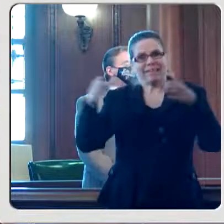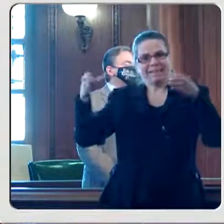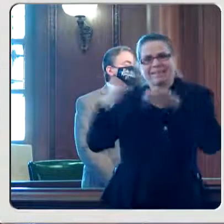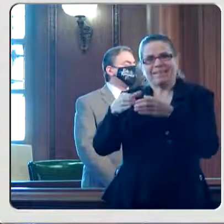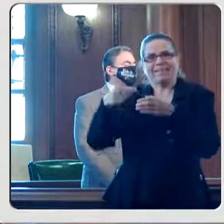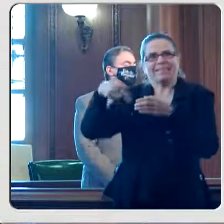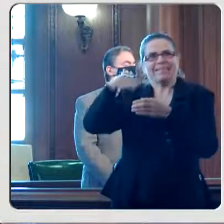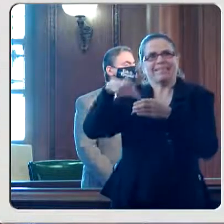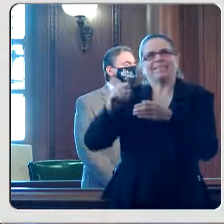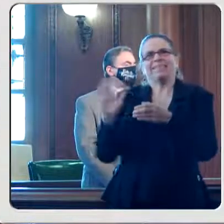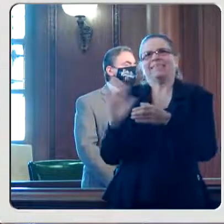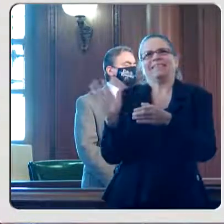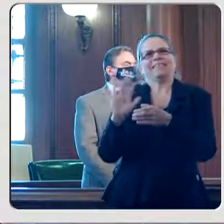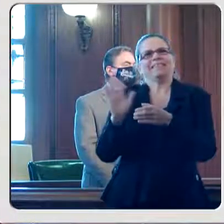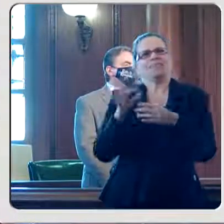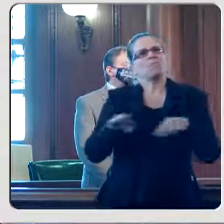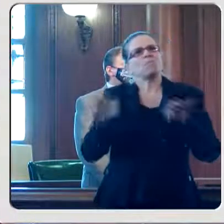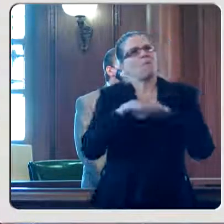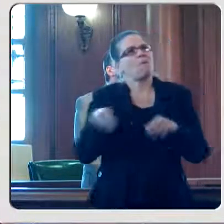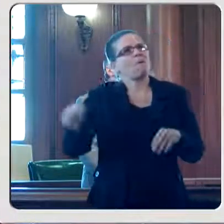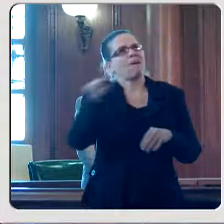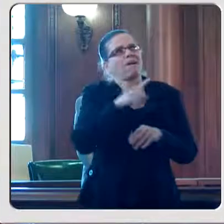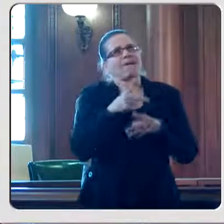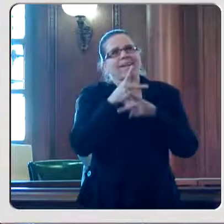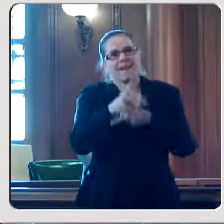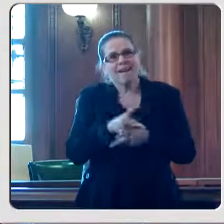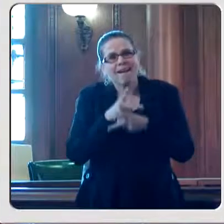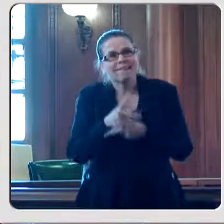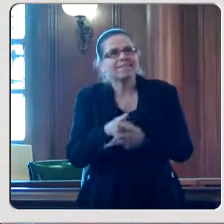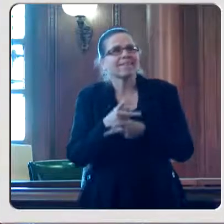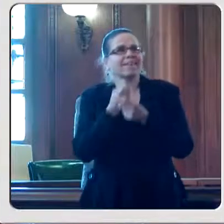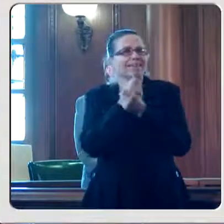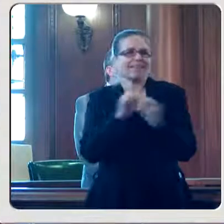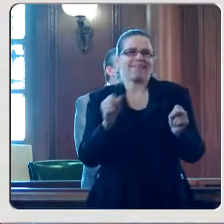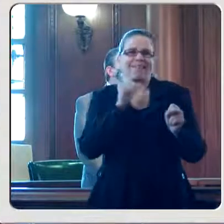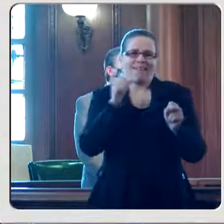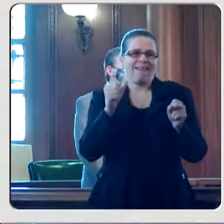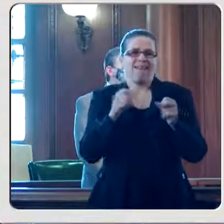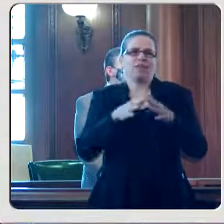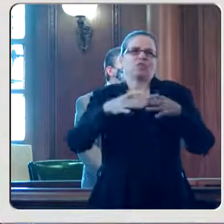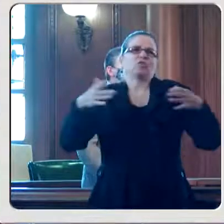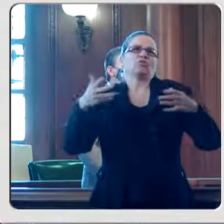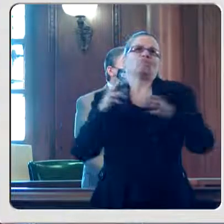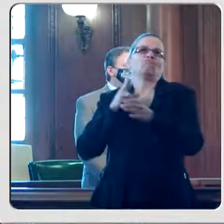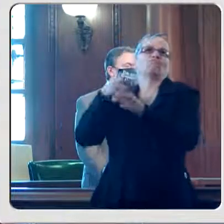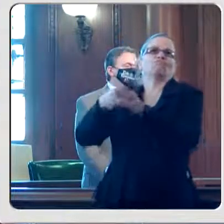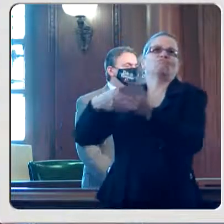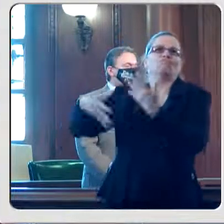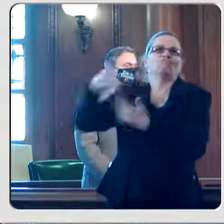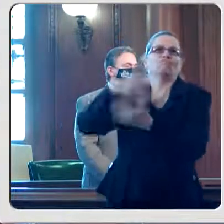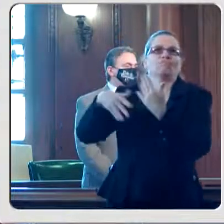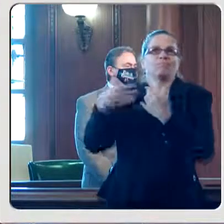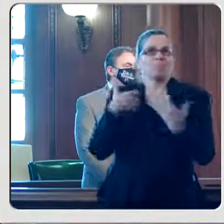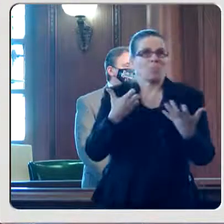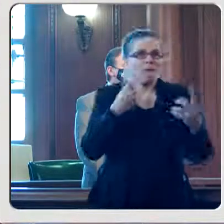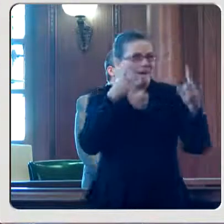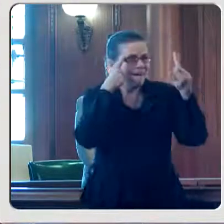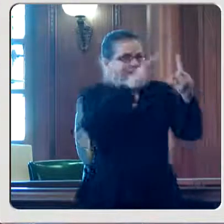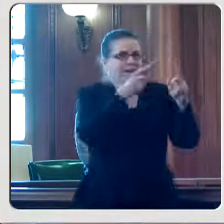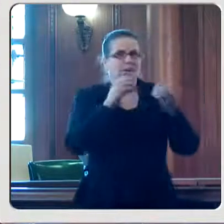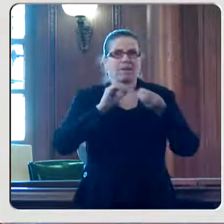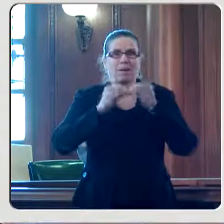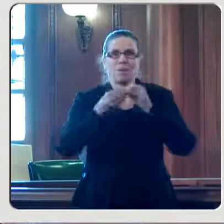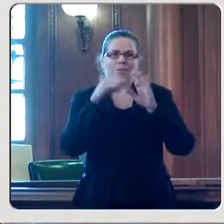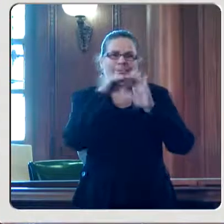took the precautionary measures to stay safe, because we want to continue to see a